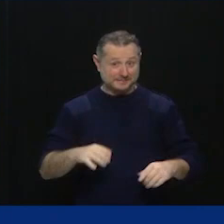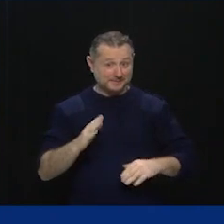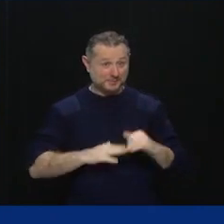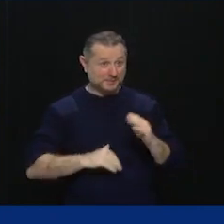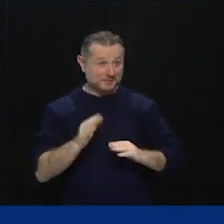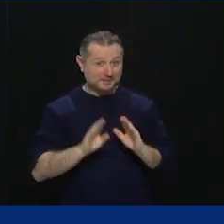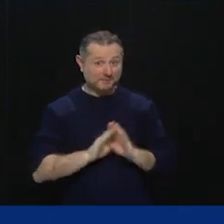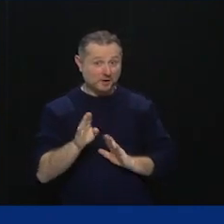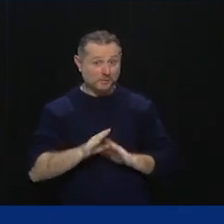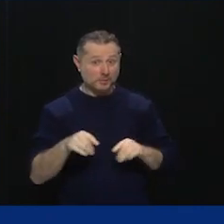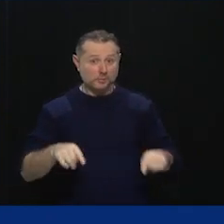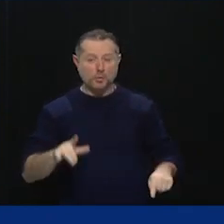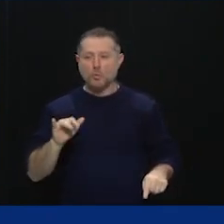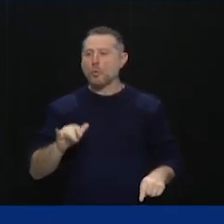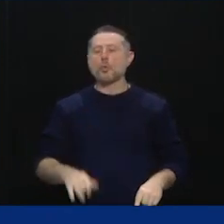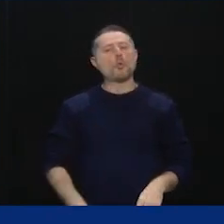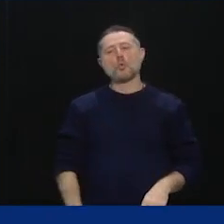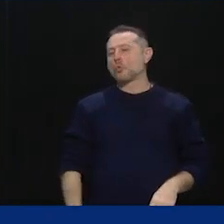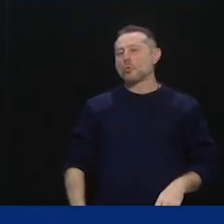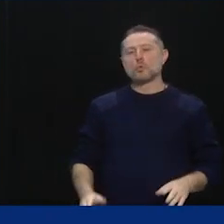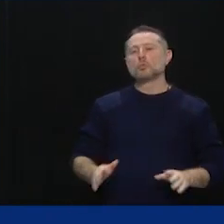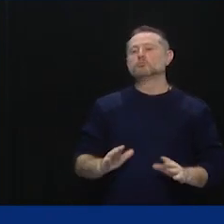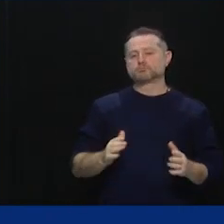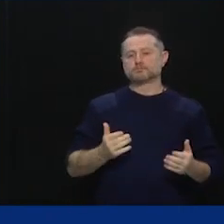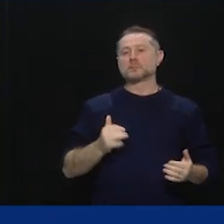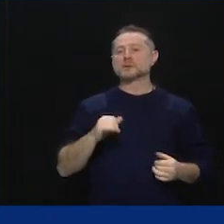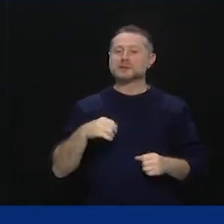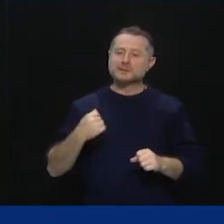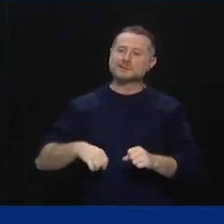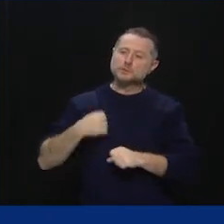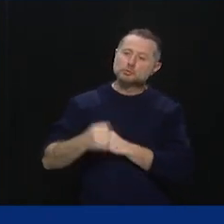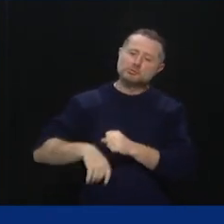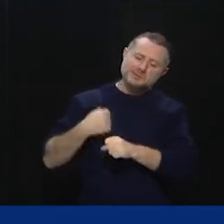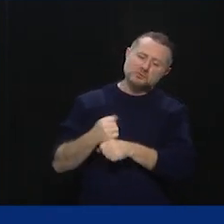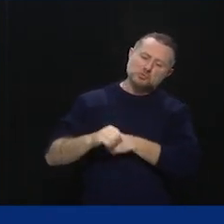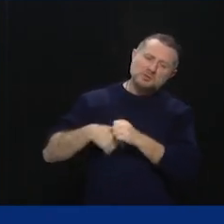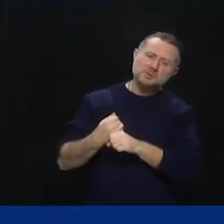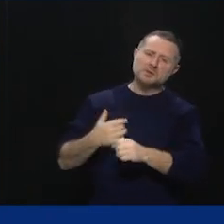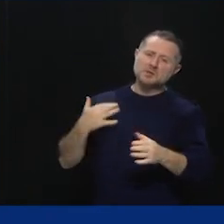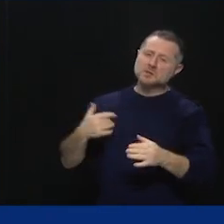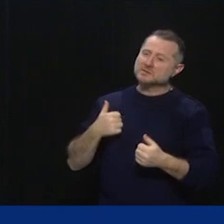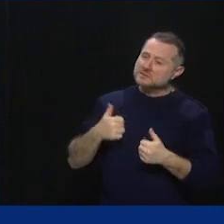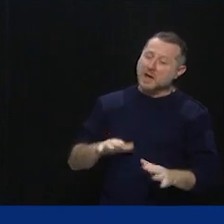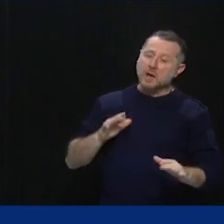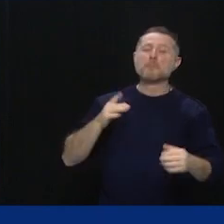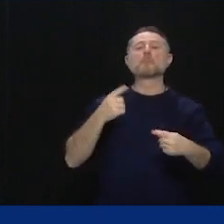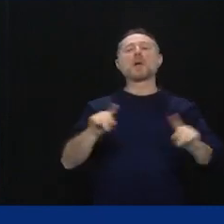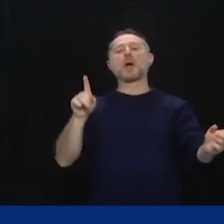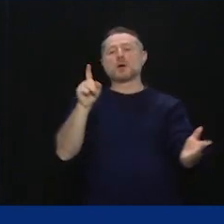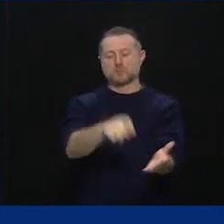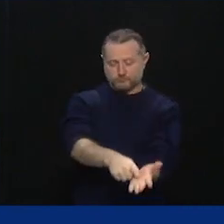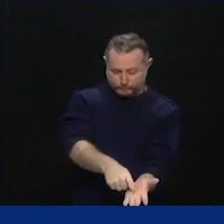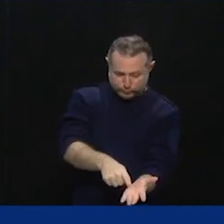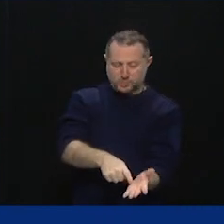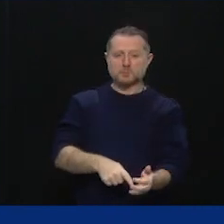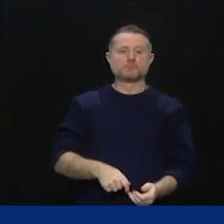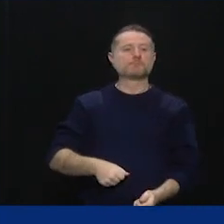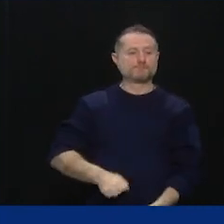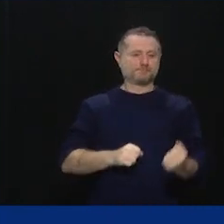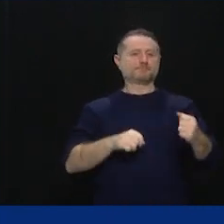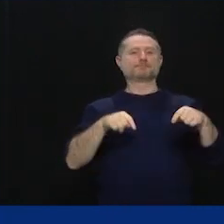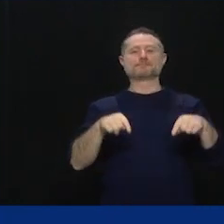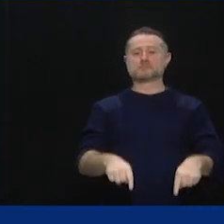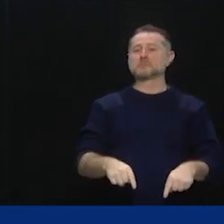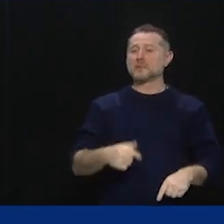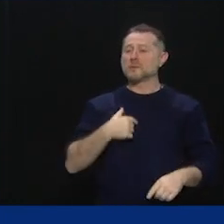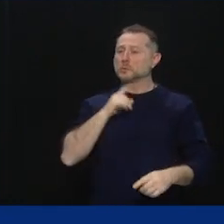ground. And while this project has its own unique set of challenges, which Jim's gonna talk about in a few moments,